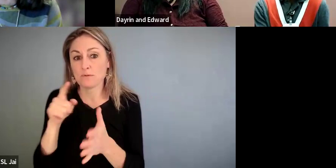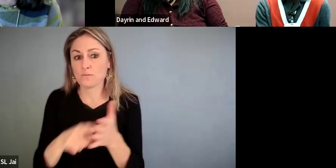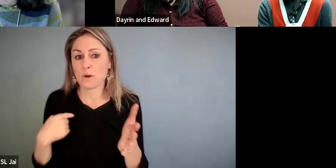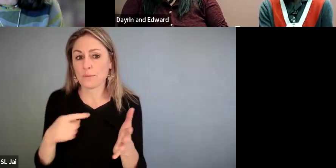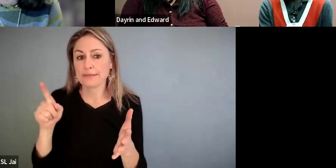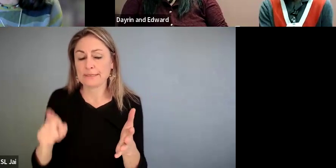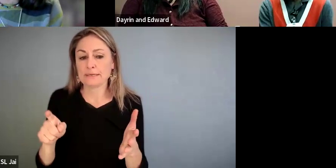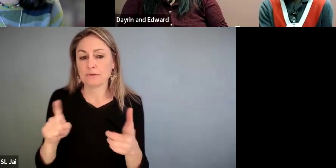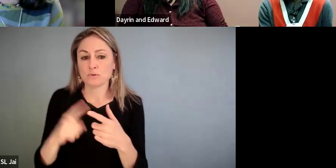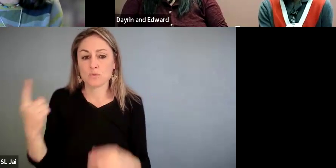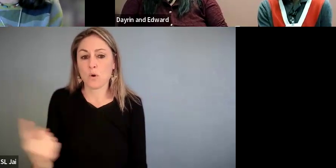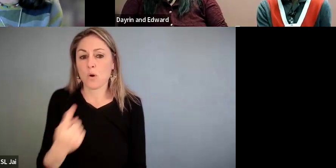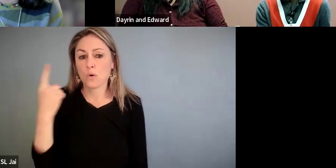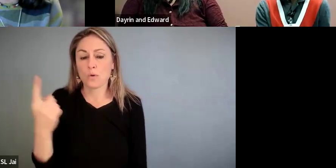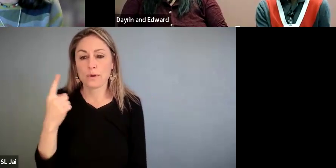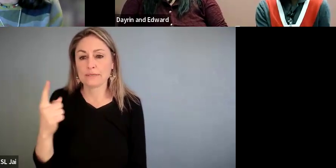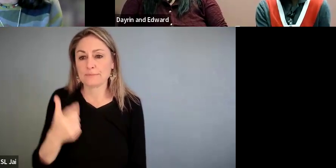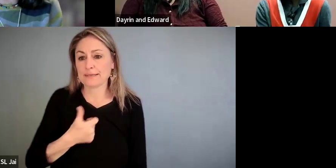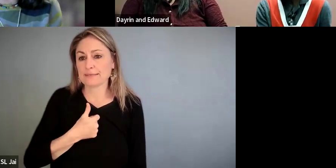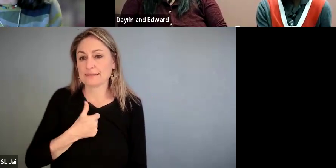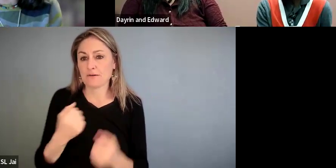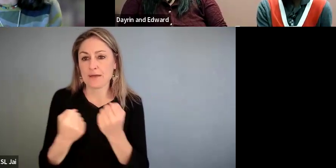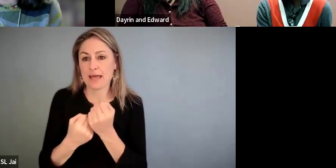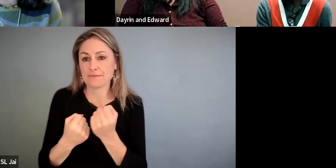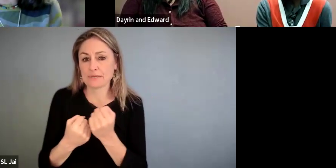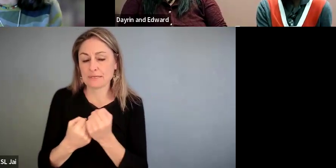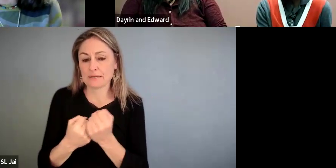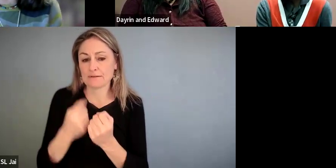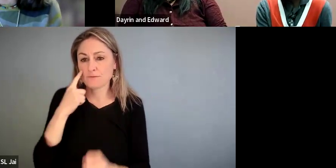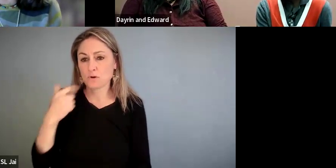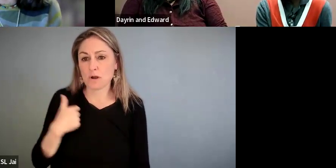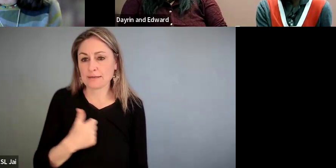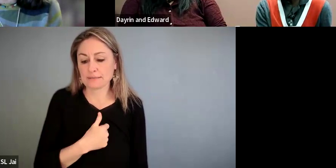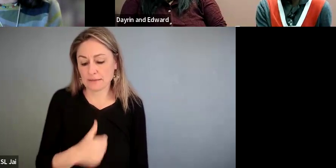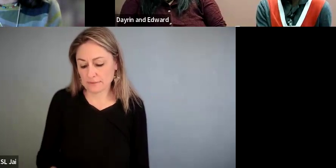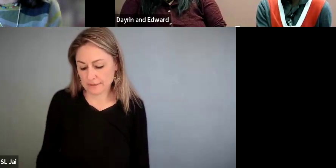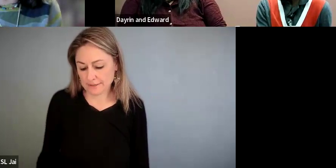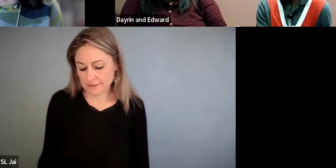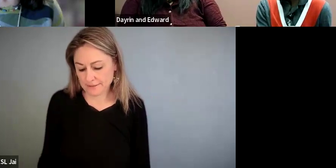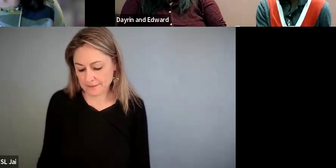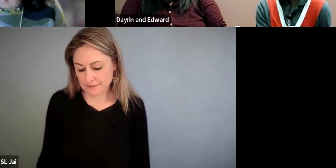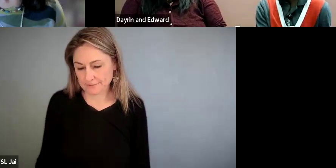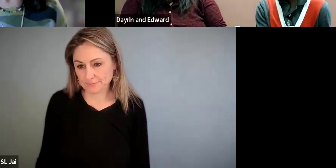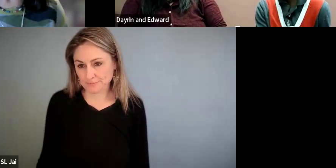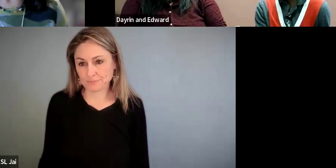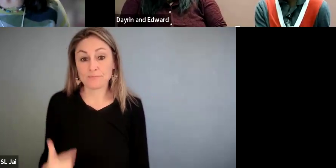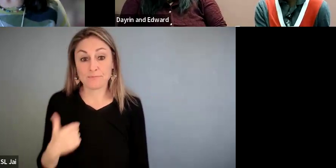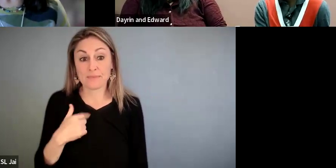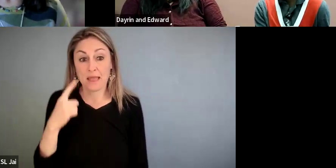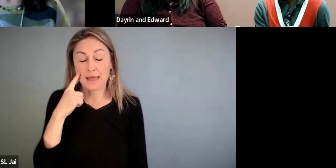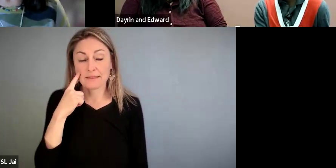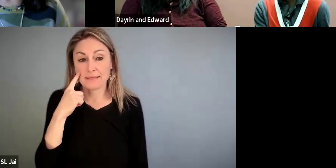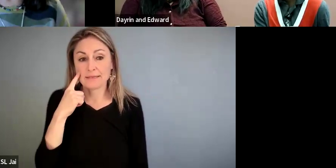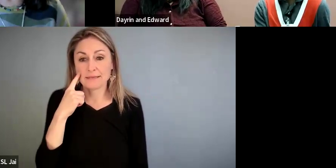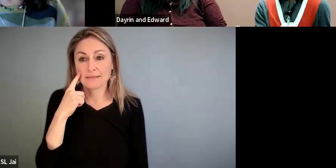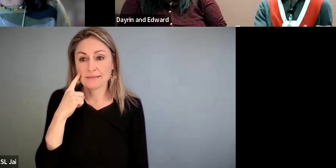to always be a self-advocate for ourselves and advocate. And I think